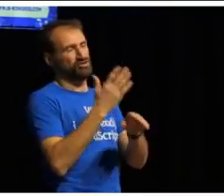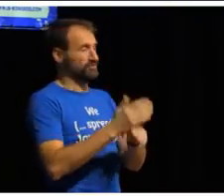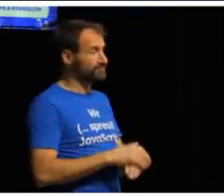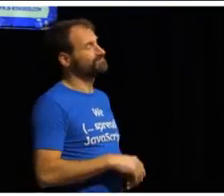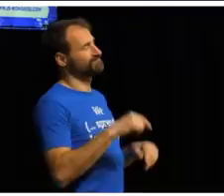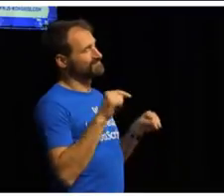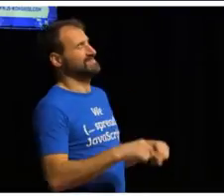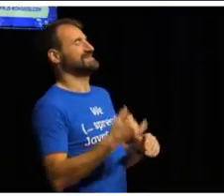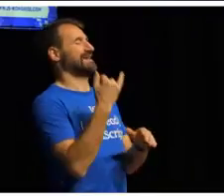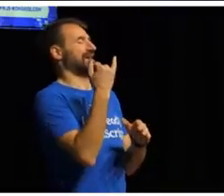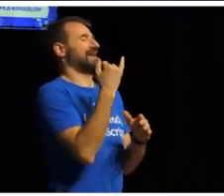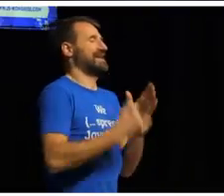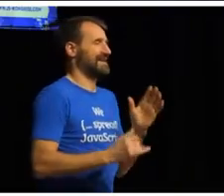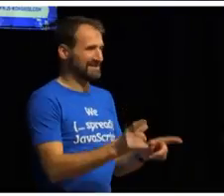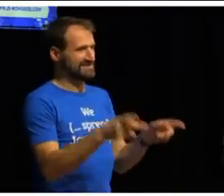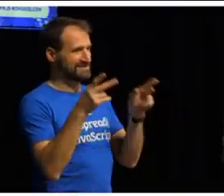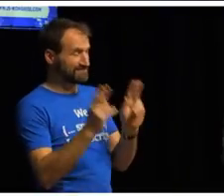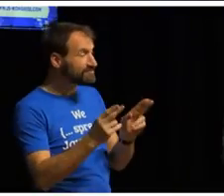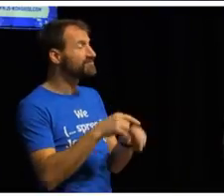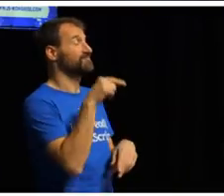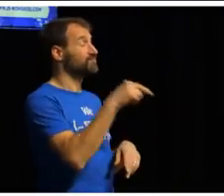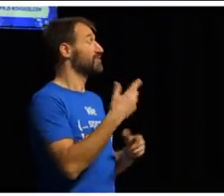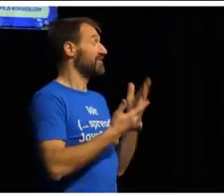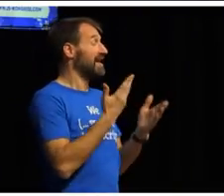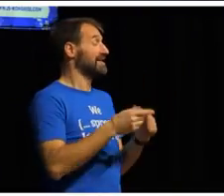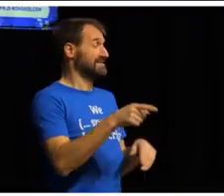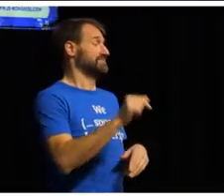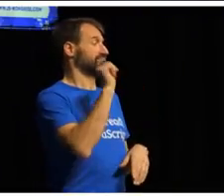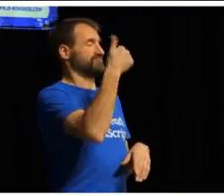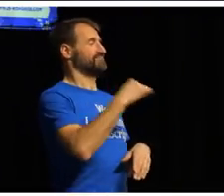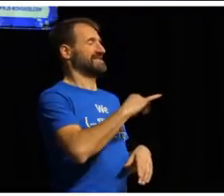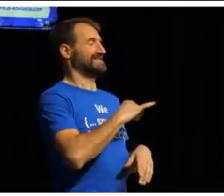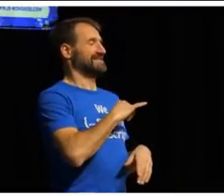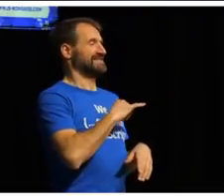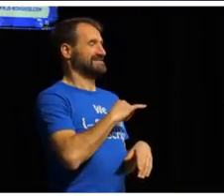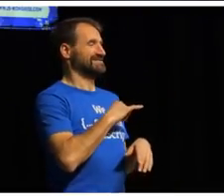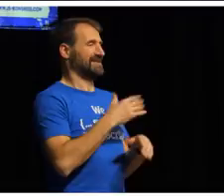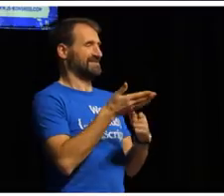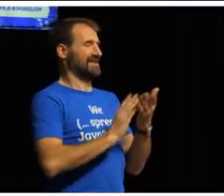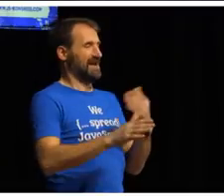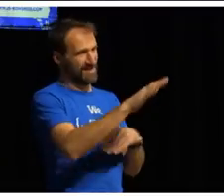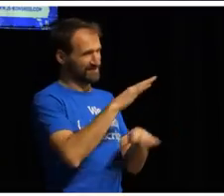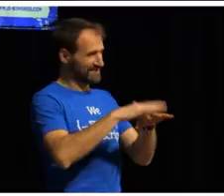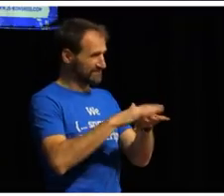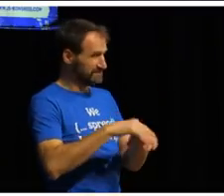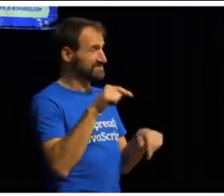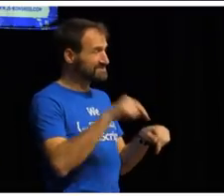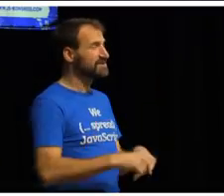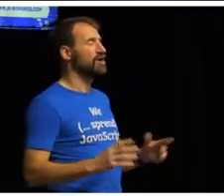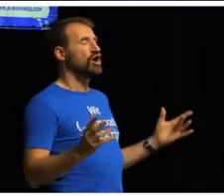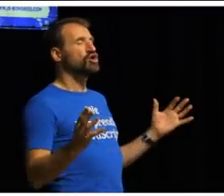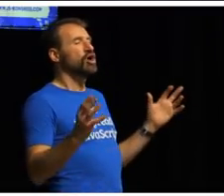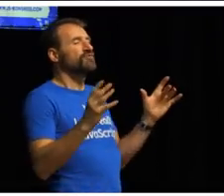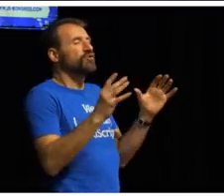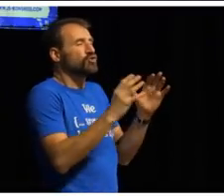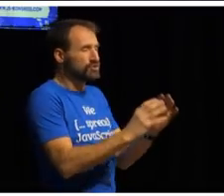is about probably the most interesting part of neural networks. This is convolutional networks. And those are